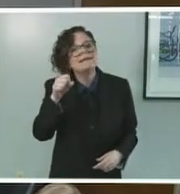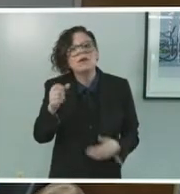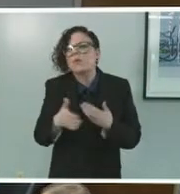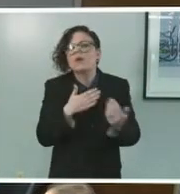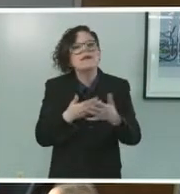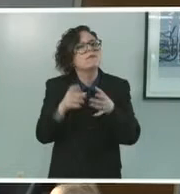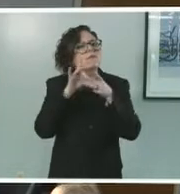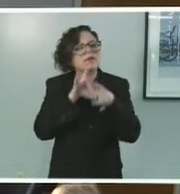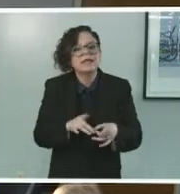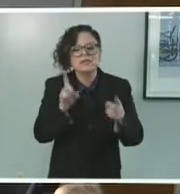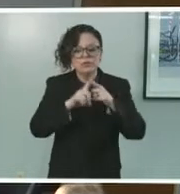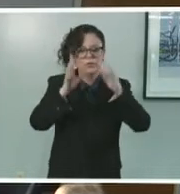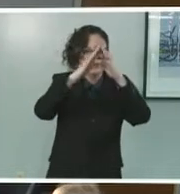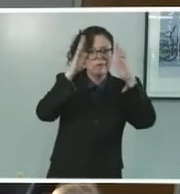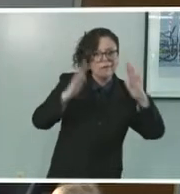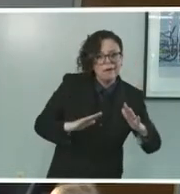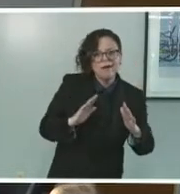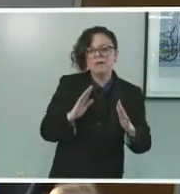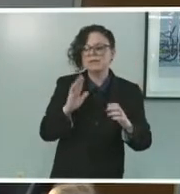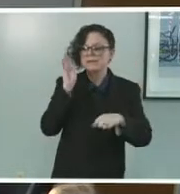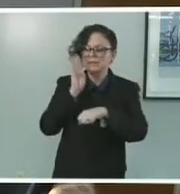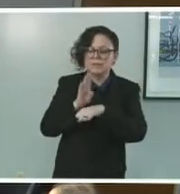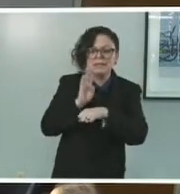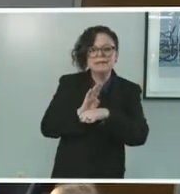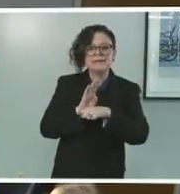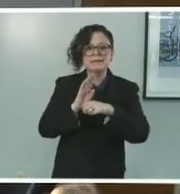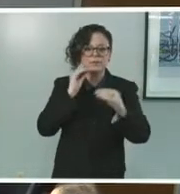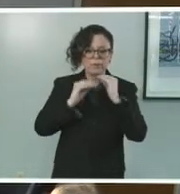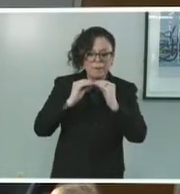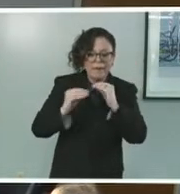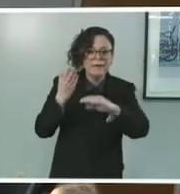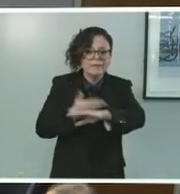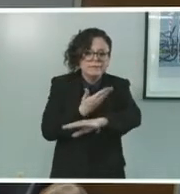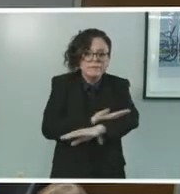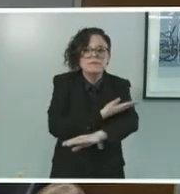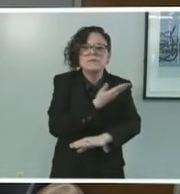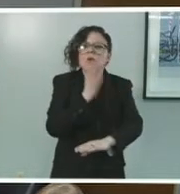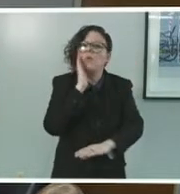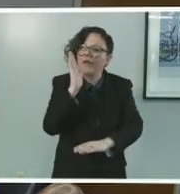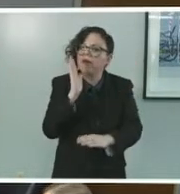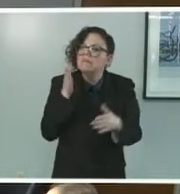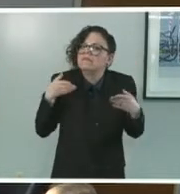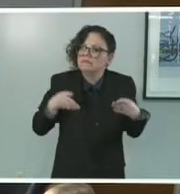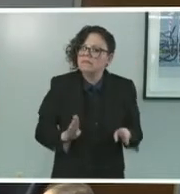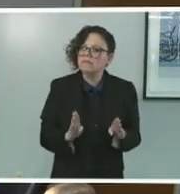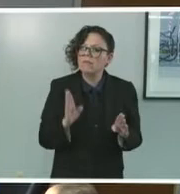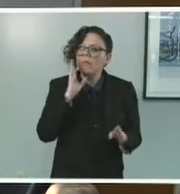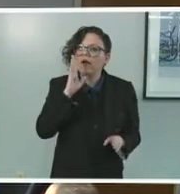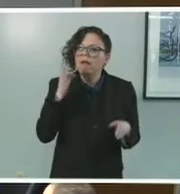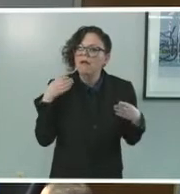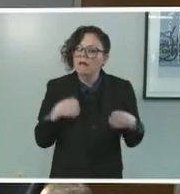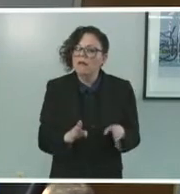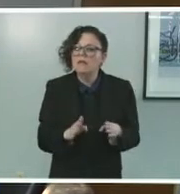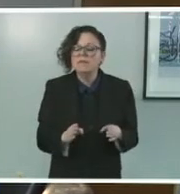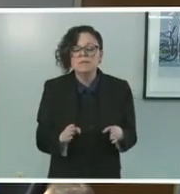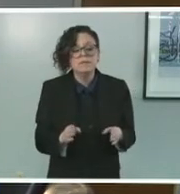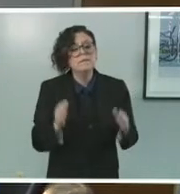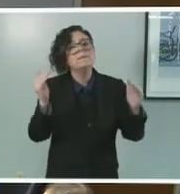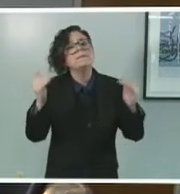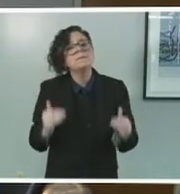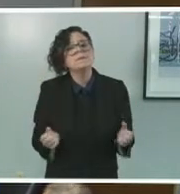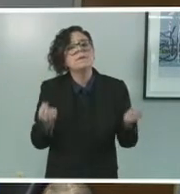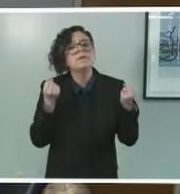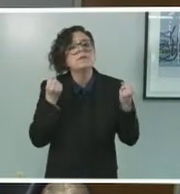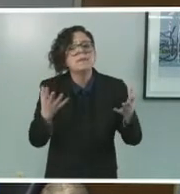or maintenance of a resident Yes. or a business is going to be permitted. Okay. So there are a number of exemptions for transportation companies,